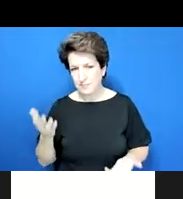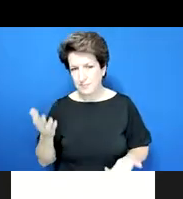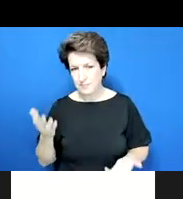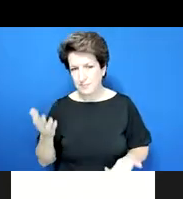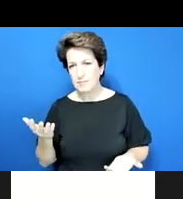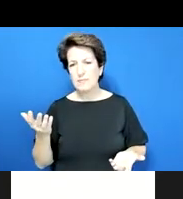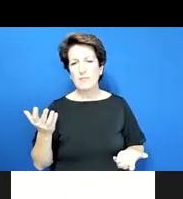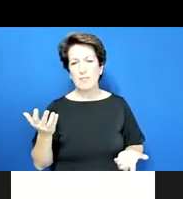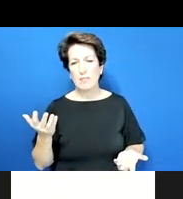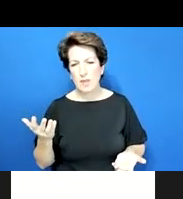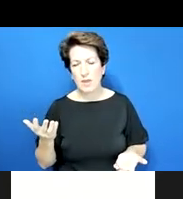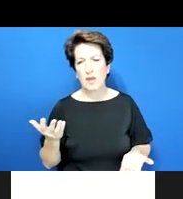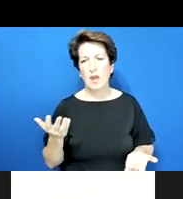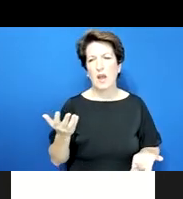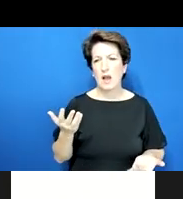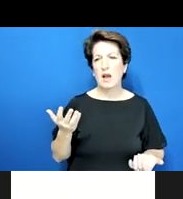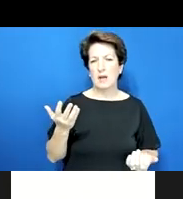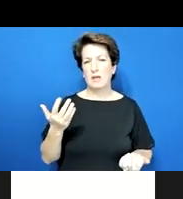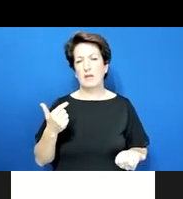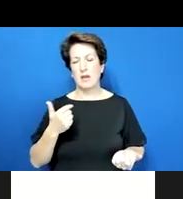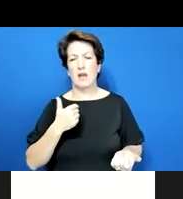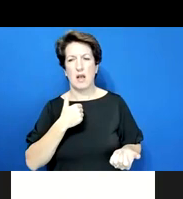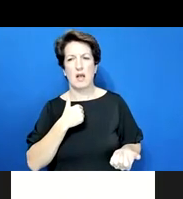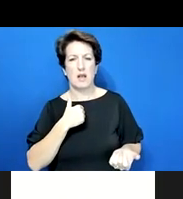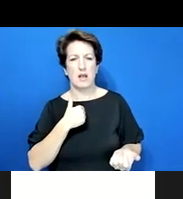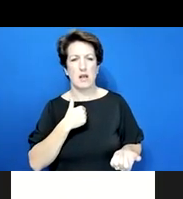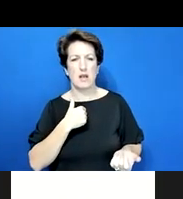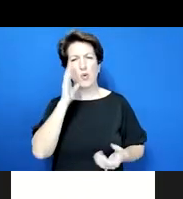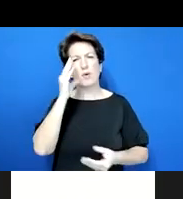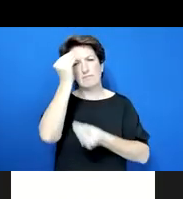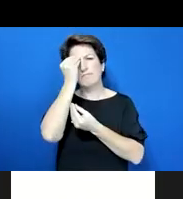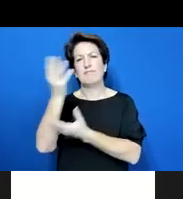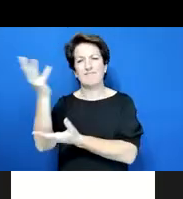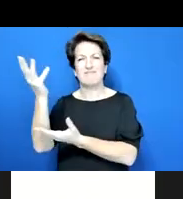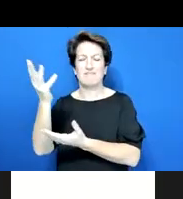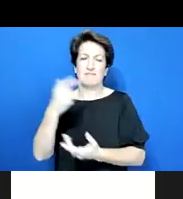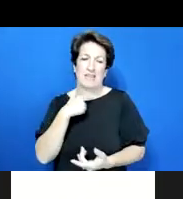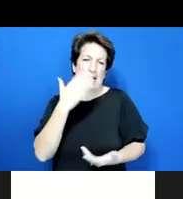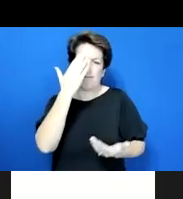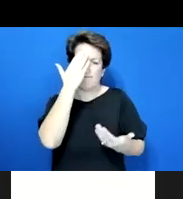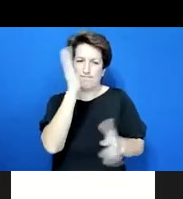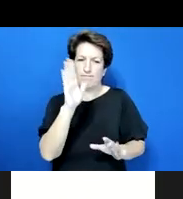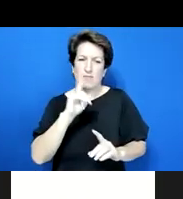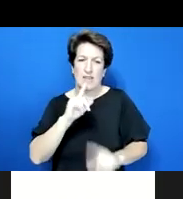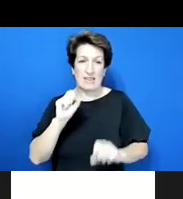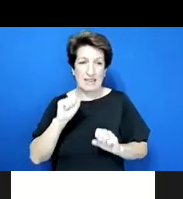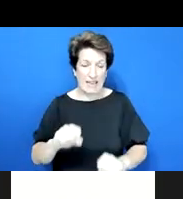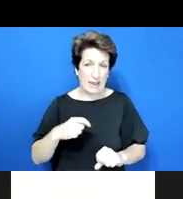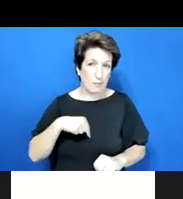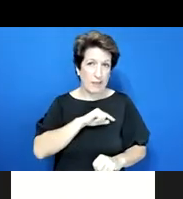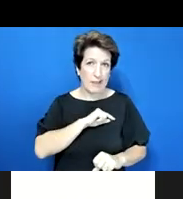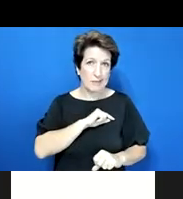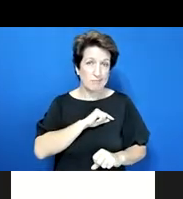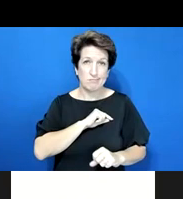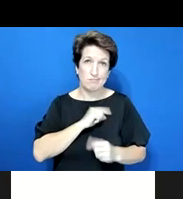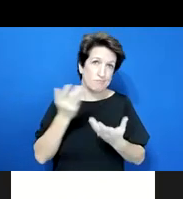like infographics and things, but I will bring that back. I don't know the answer to whether we can do anything with that, but what I